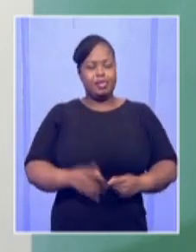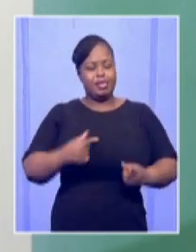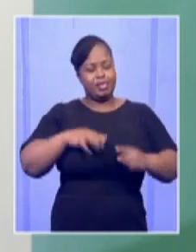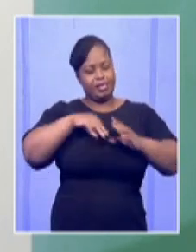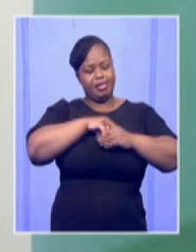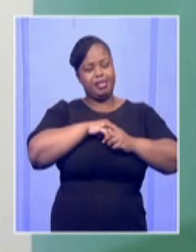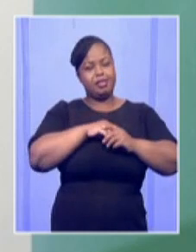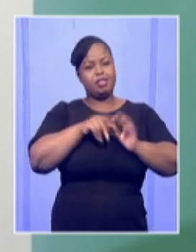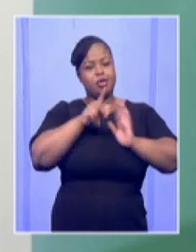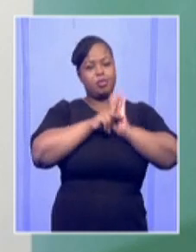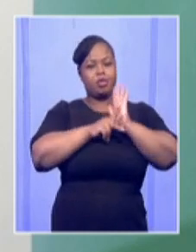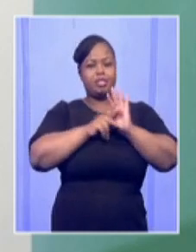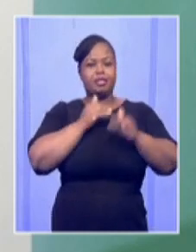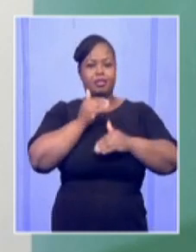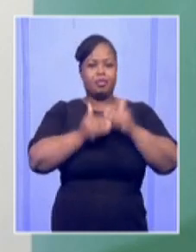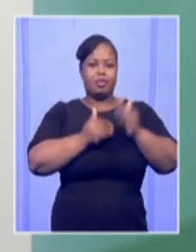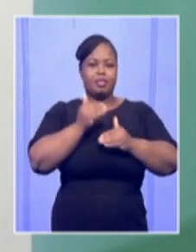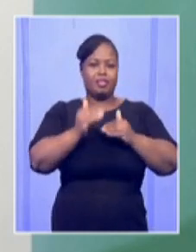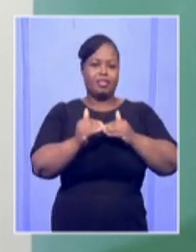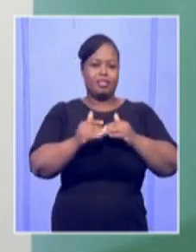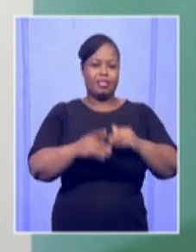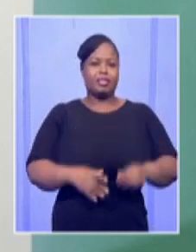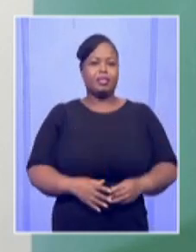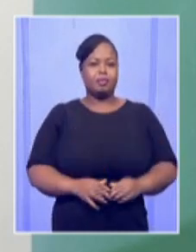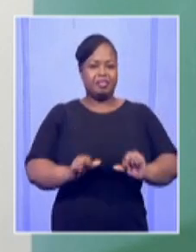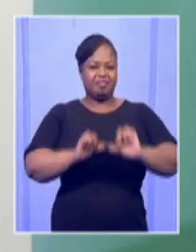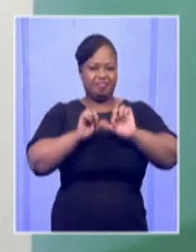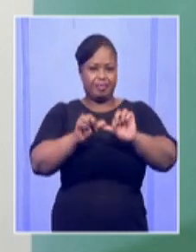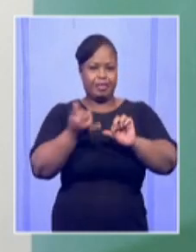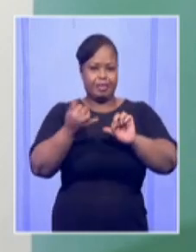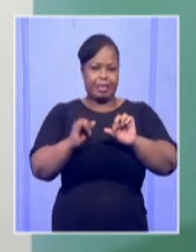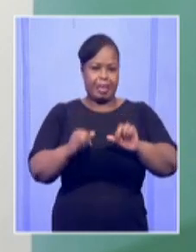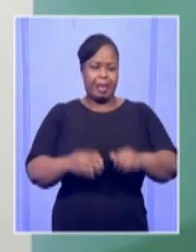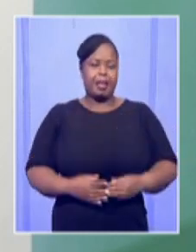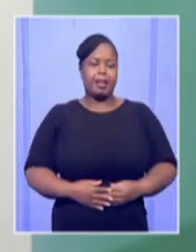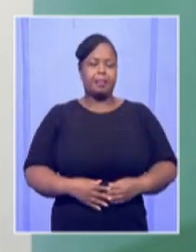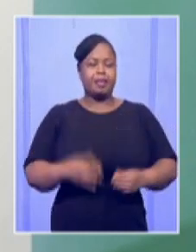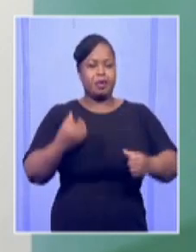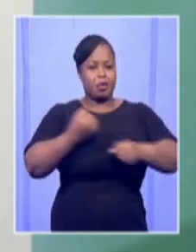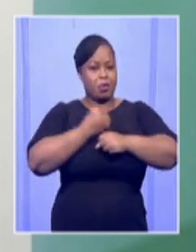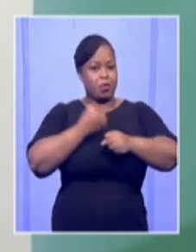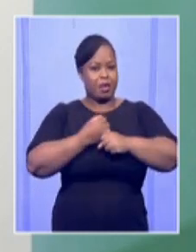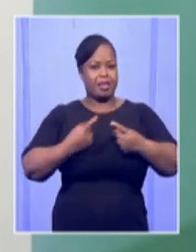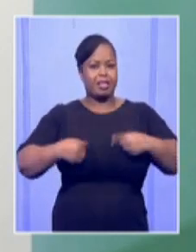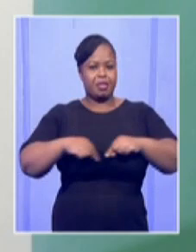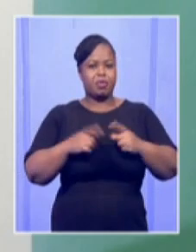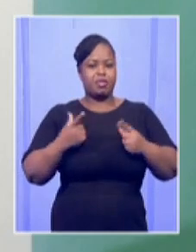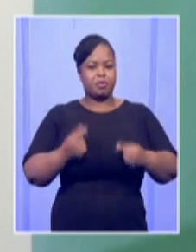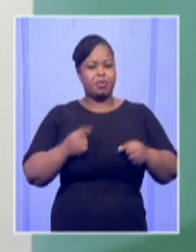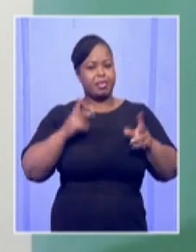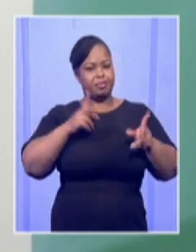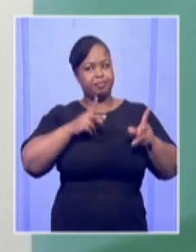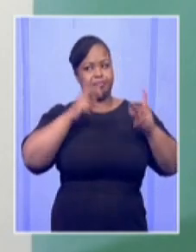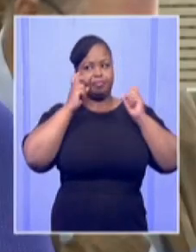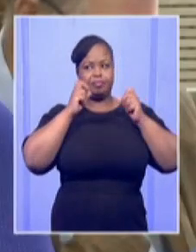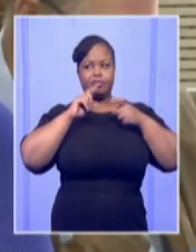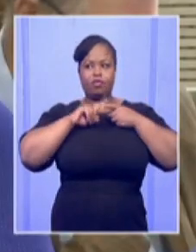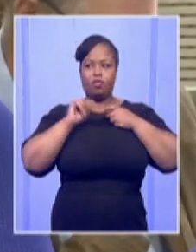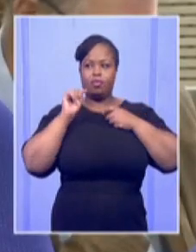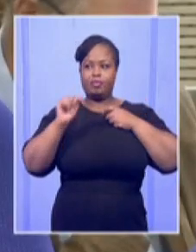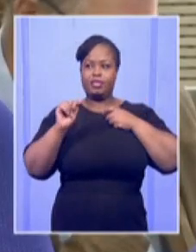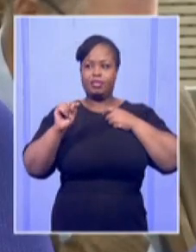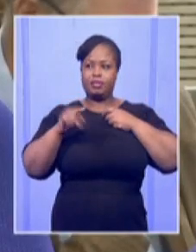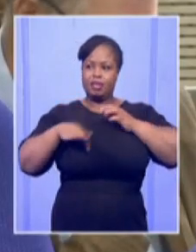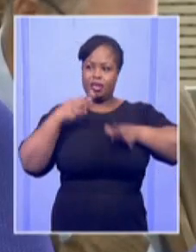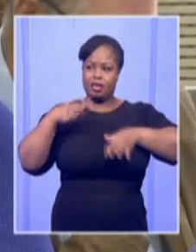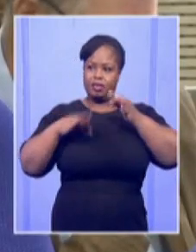processes and ongoing still. There is work that we draw from this analysis to feed into work that